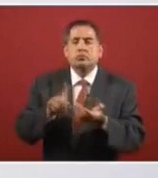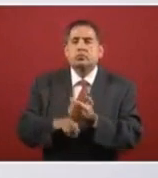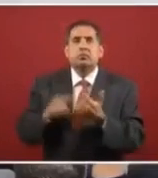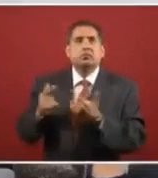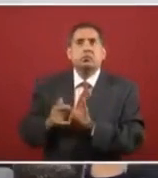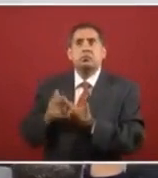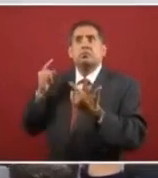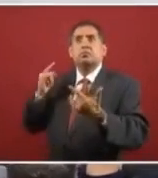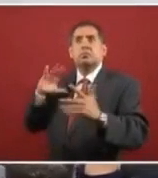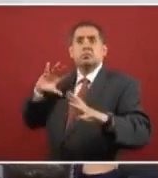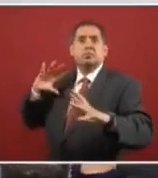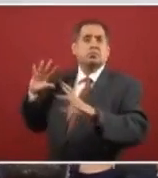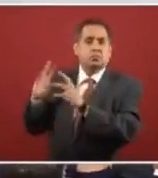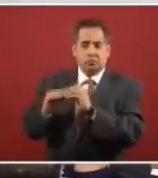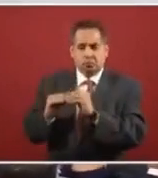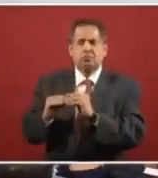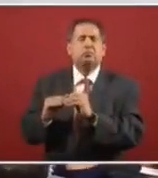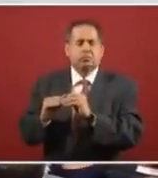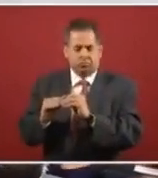we're